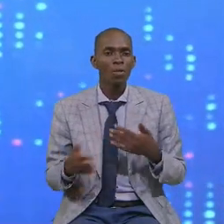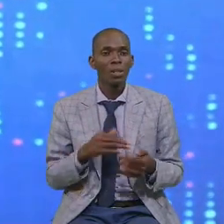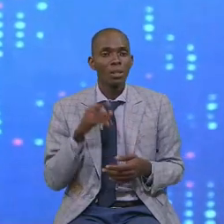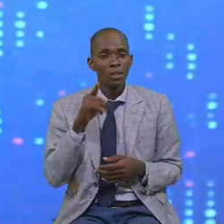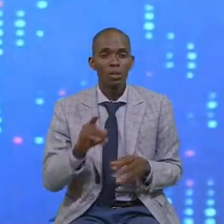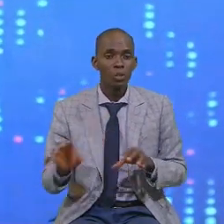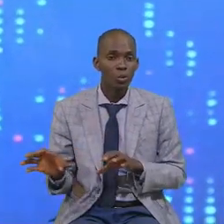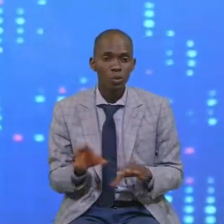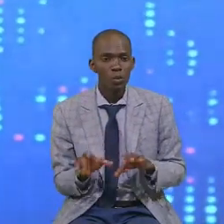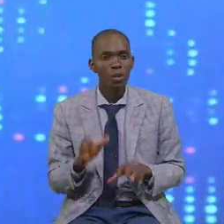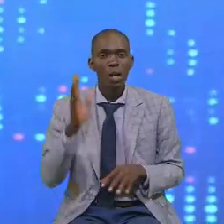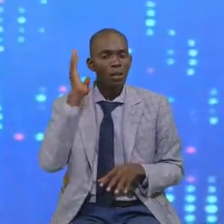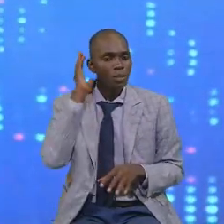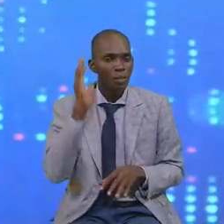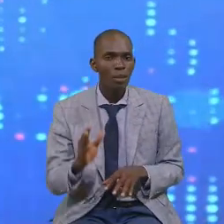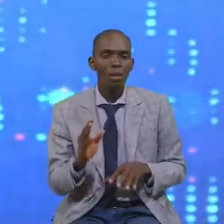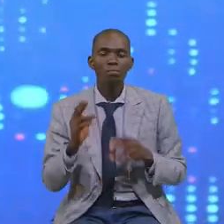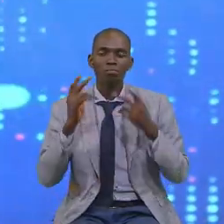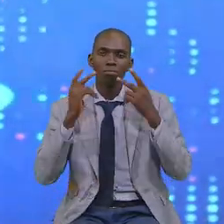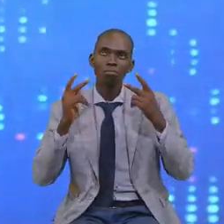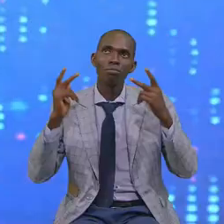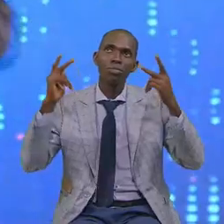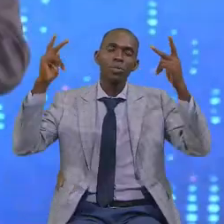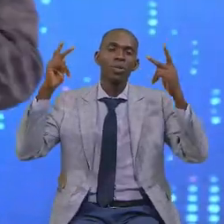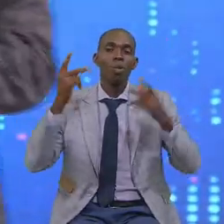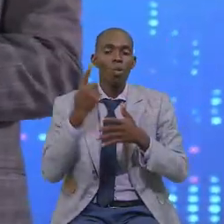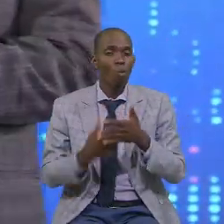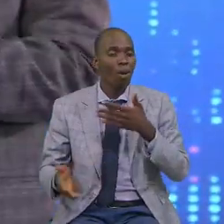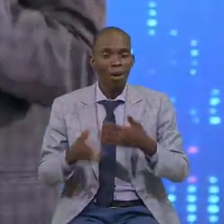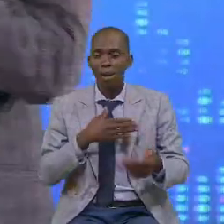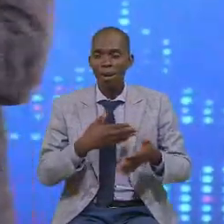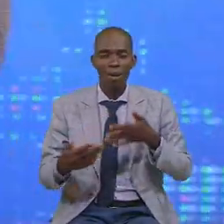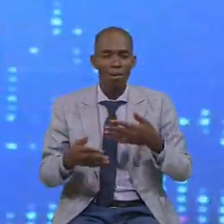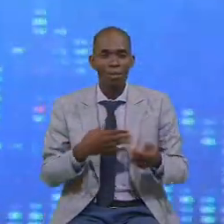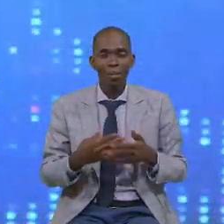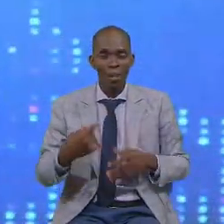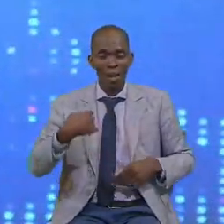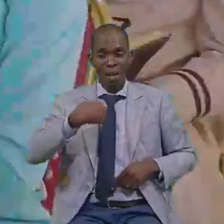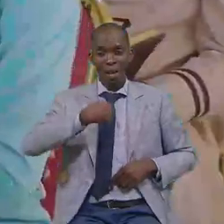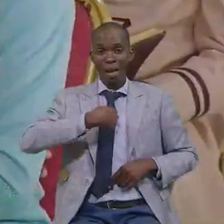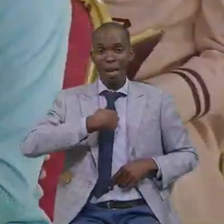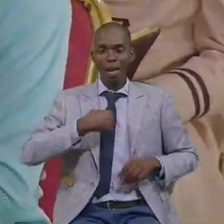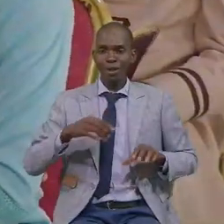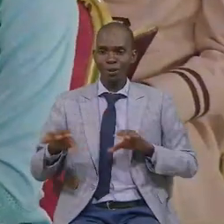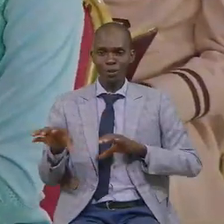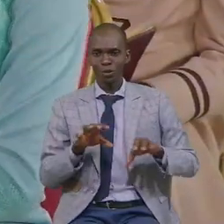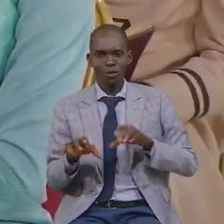doeth shall prosper. Whatsoever I do,